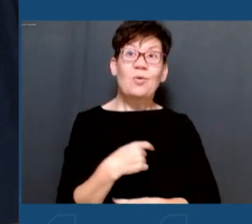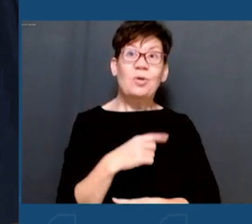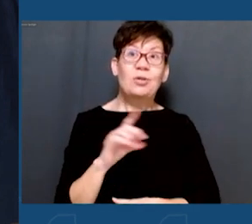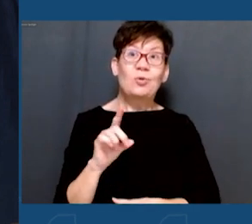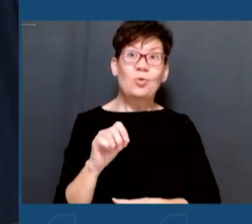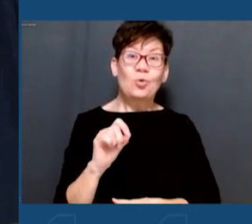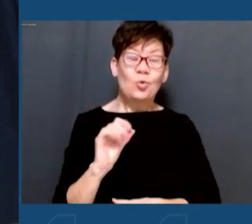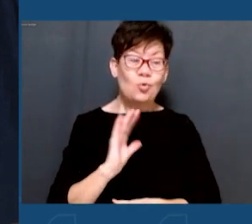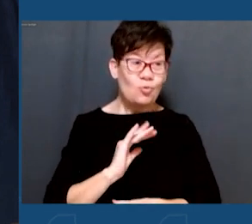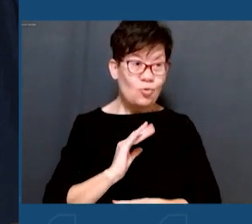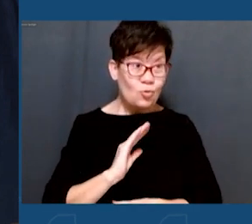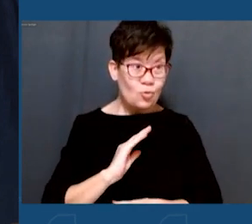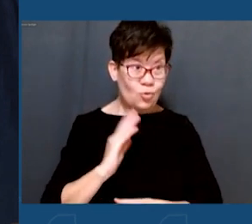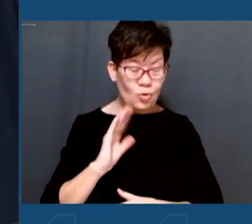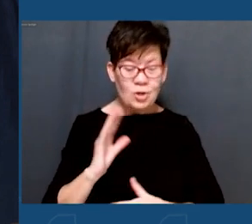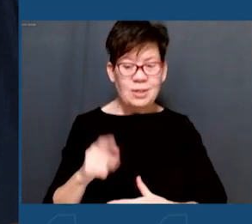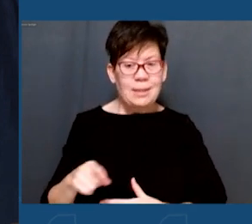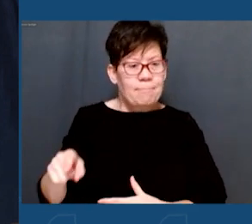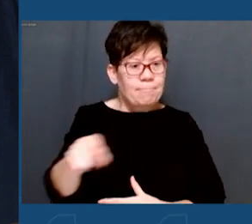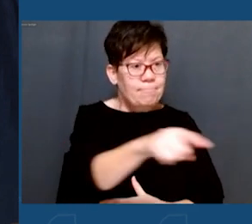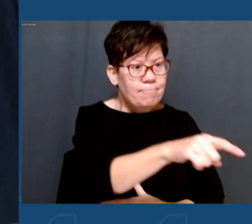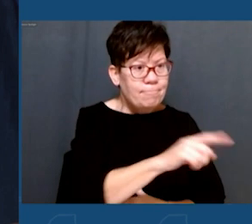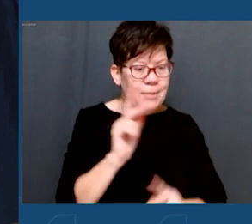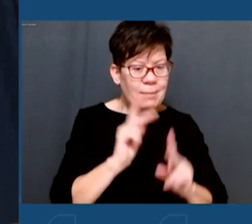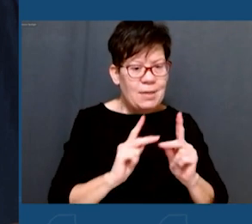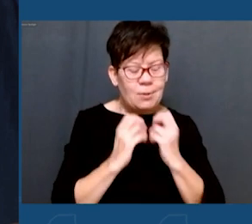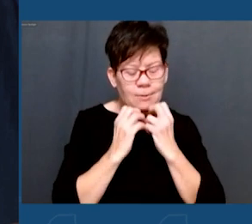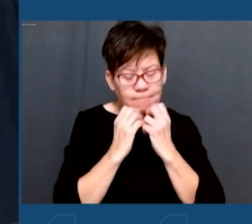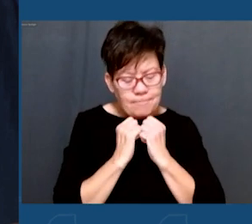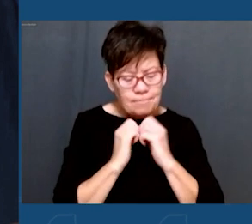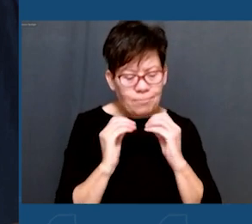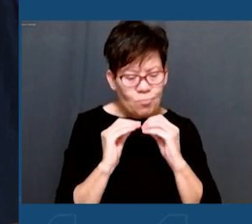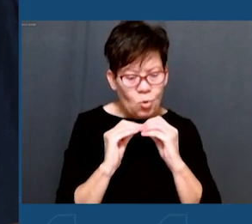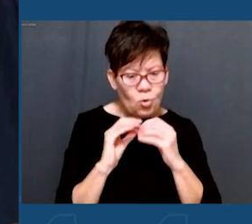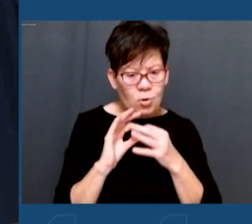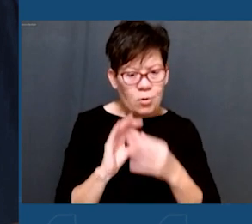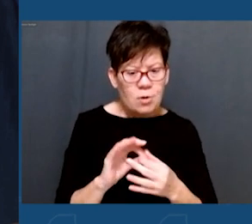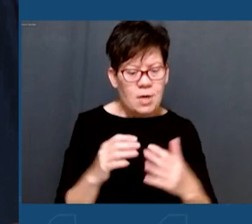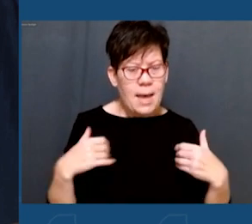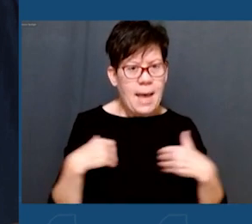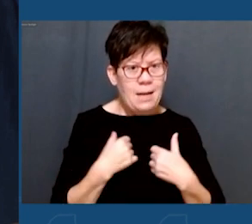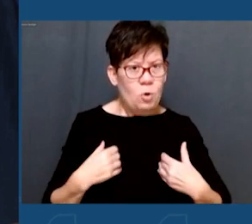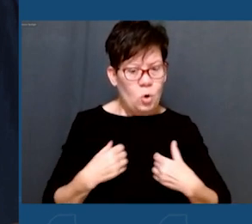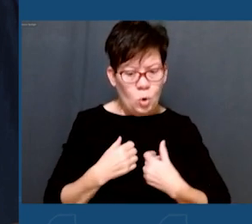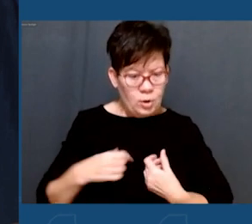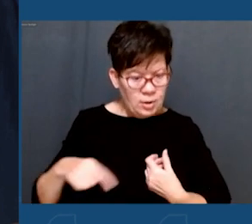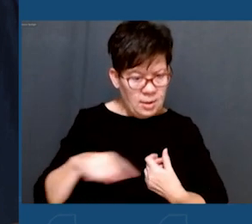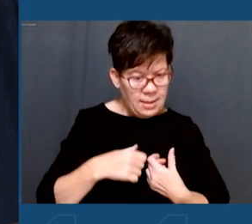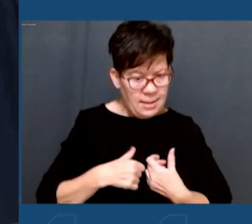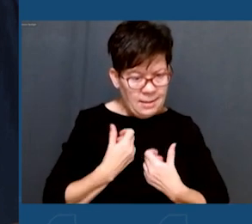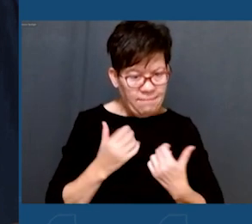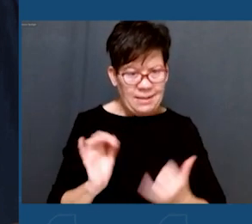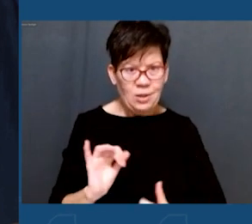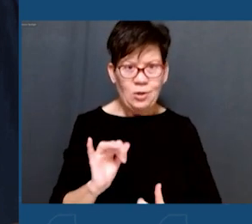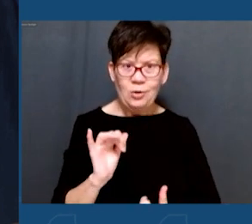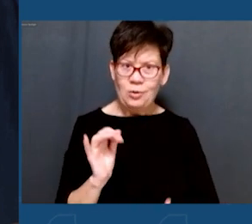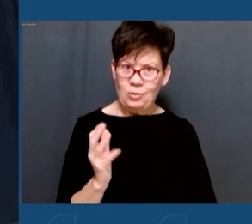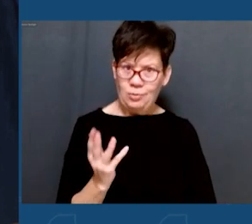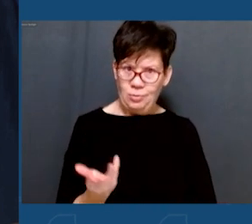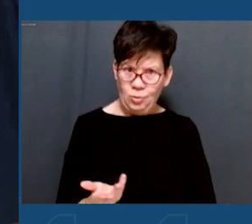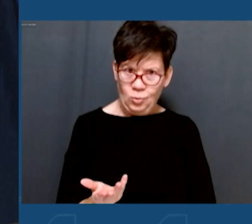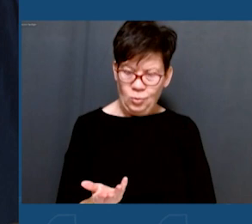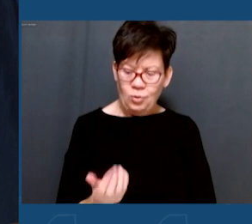to care more about the animals that call this world their home. So we're so excited to make that the priority, to celebrate